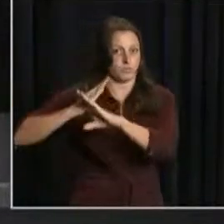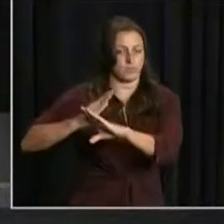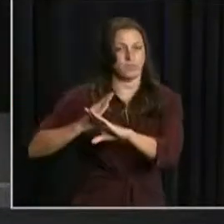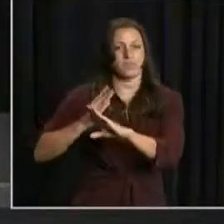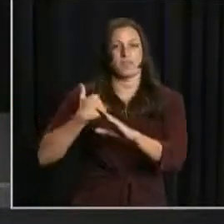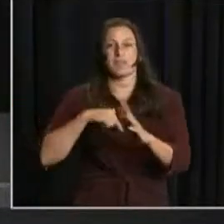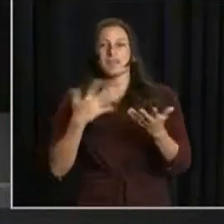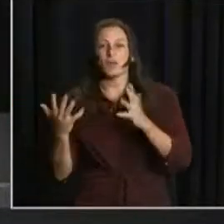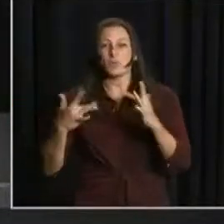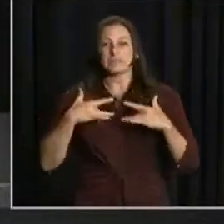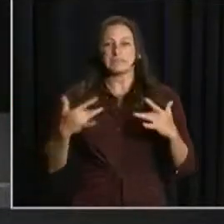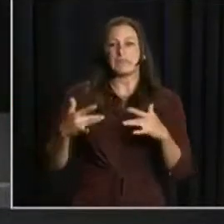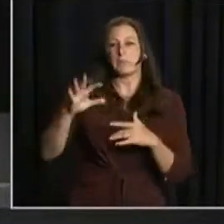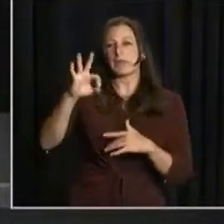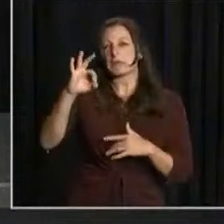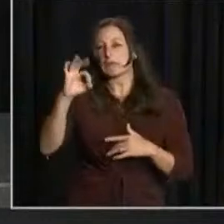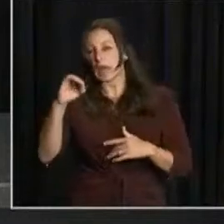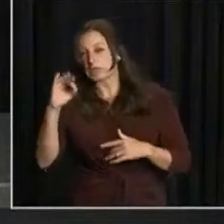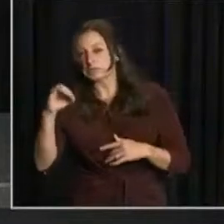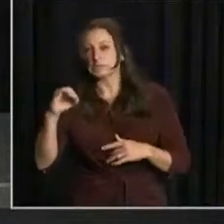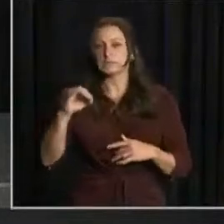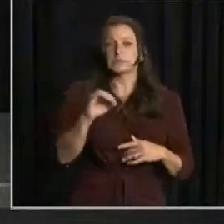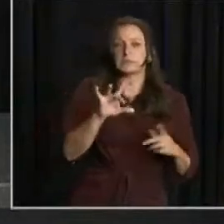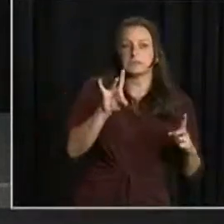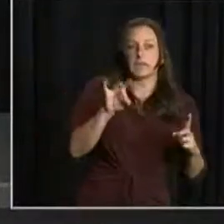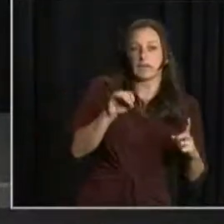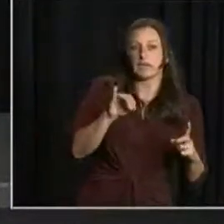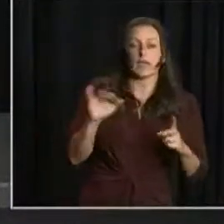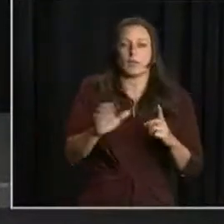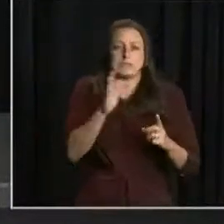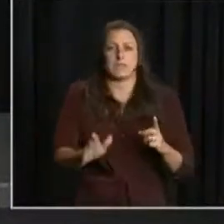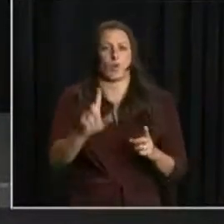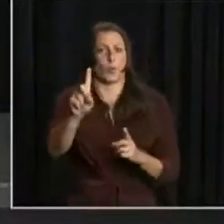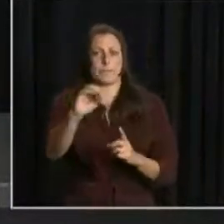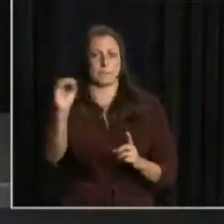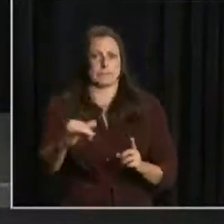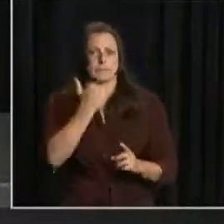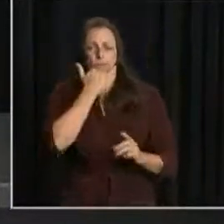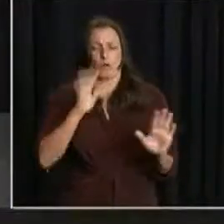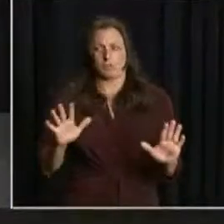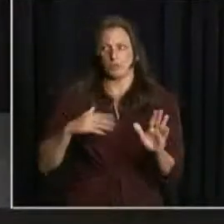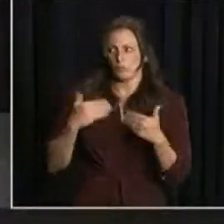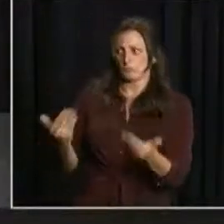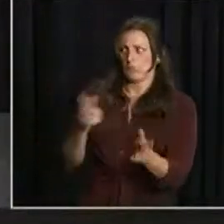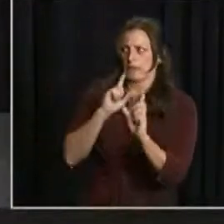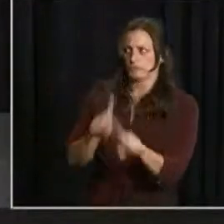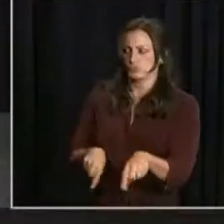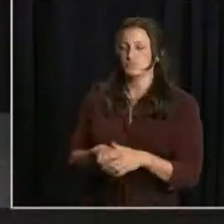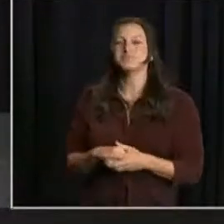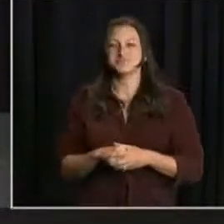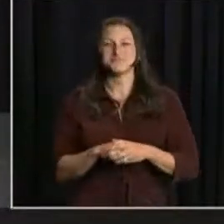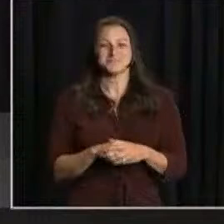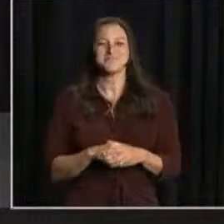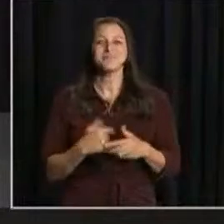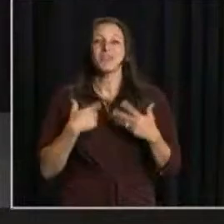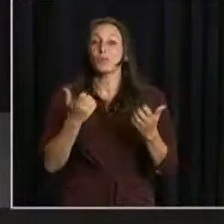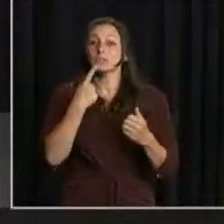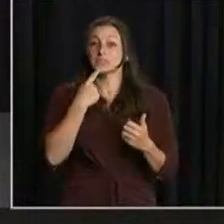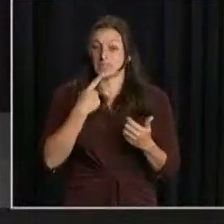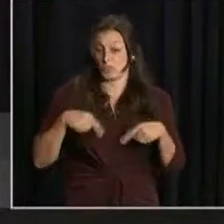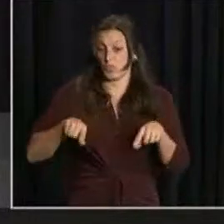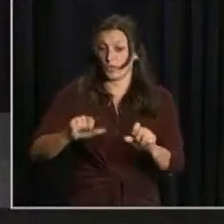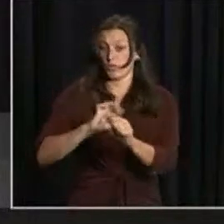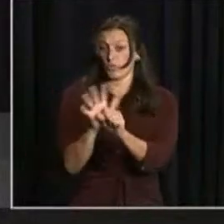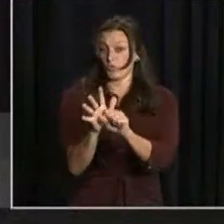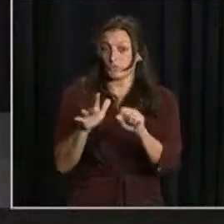to the 80s. Never was 1%. So go ahead and answer the rest of the question. And I was going to say, so long as the pandemic